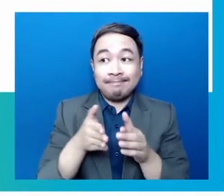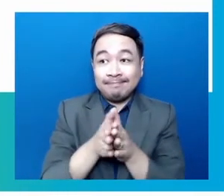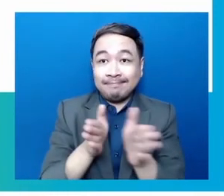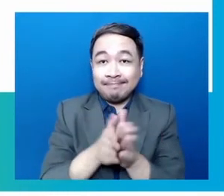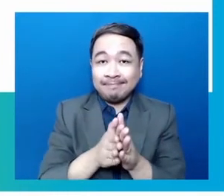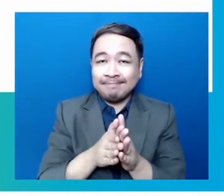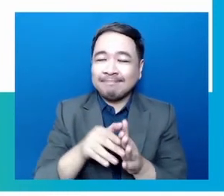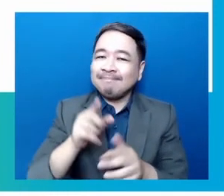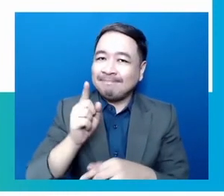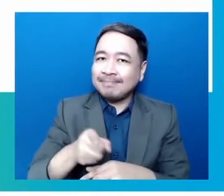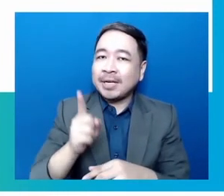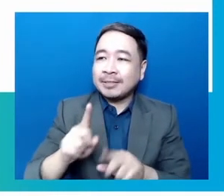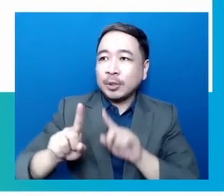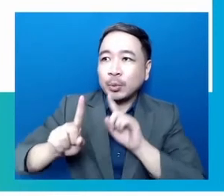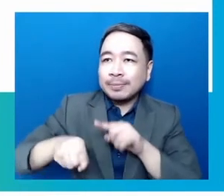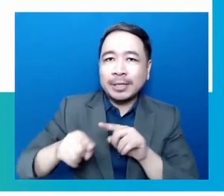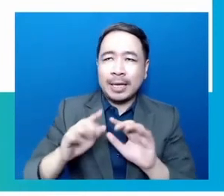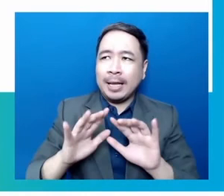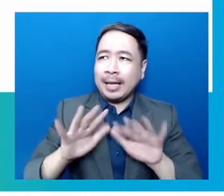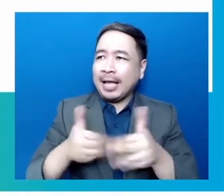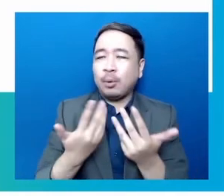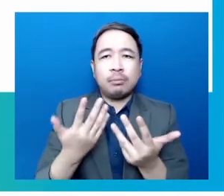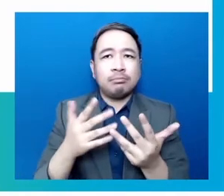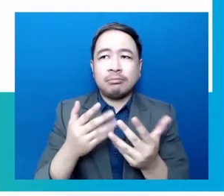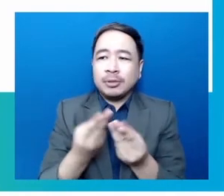climate change. Next slide.